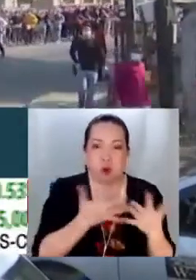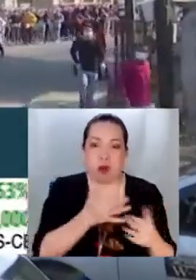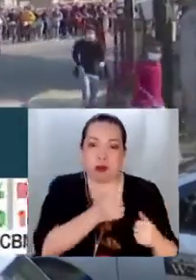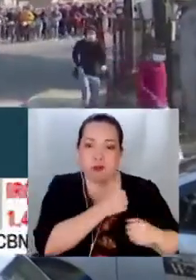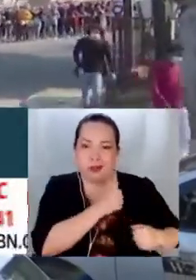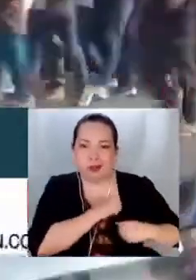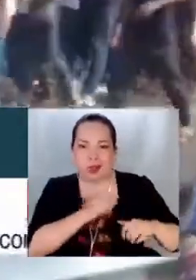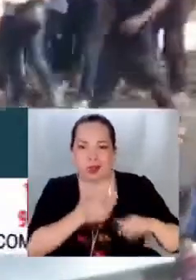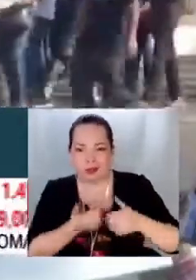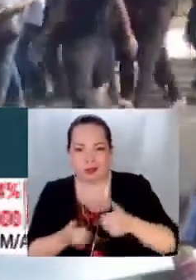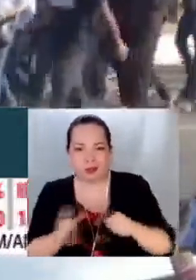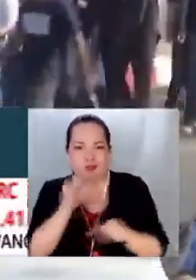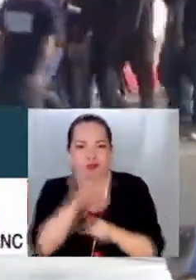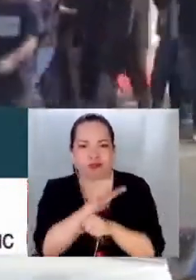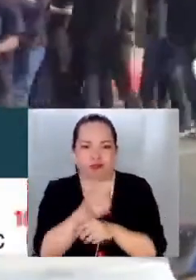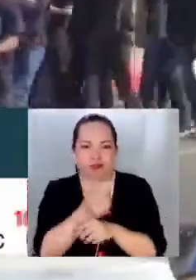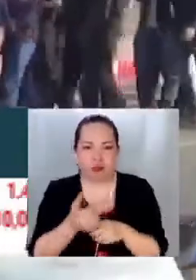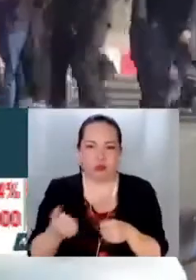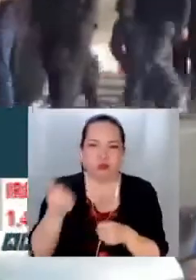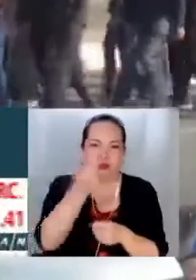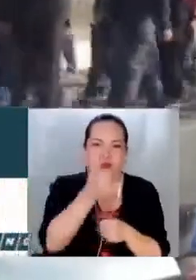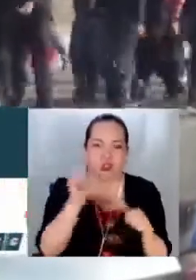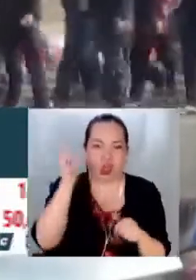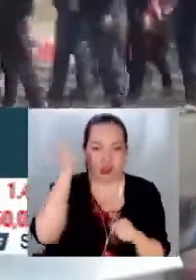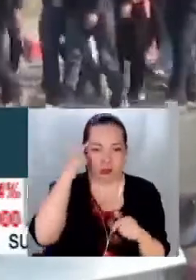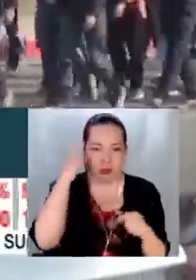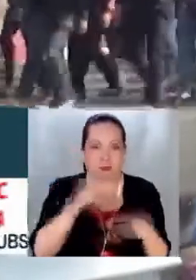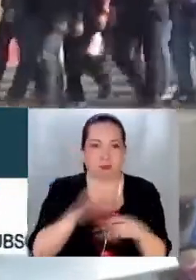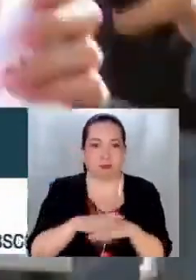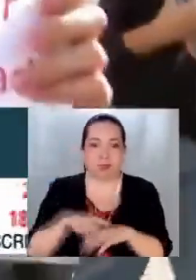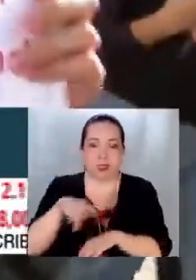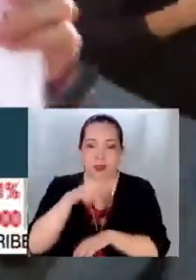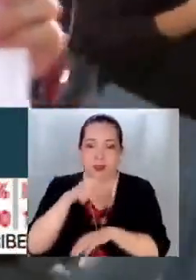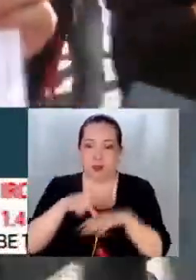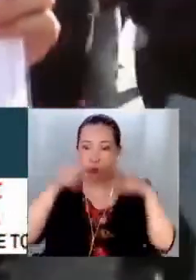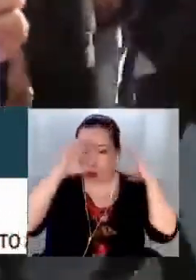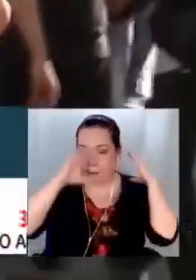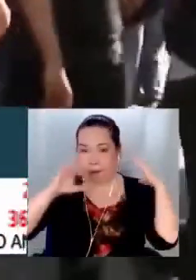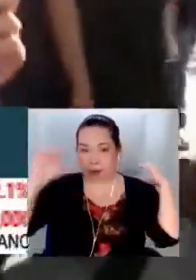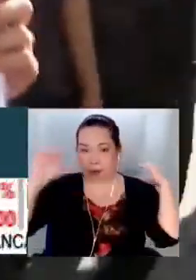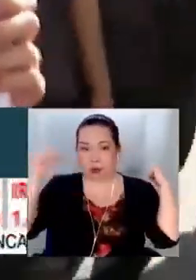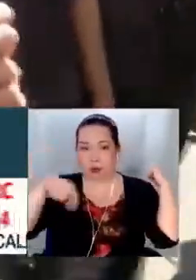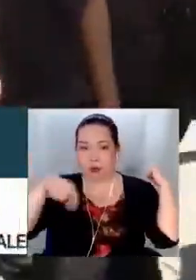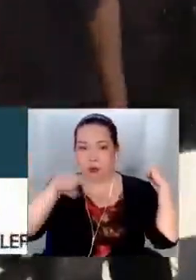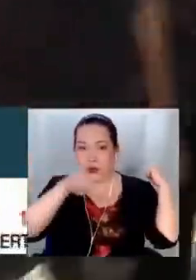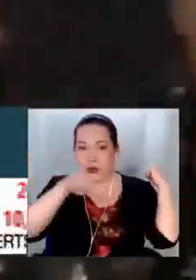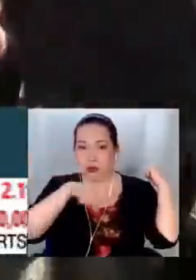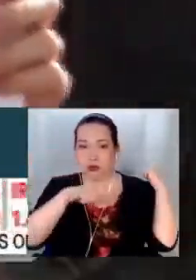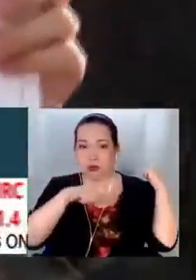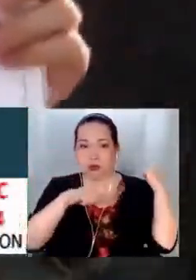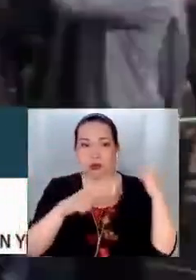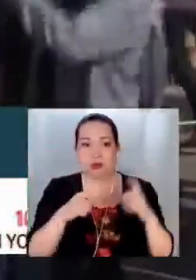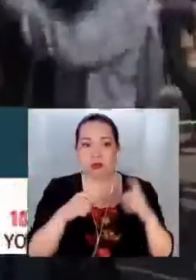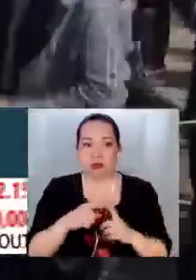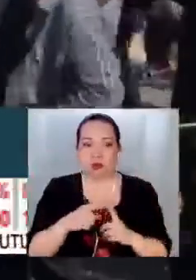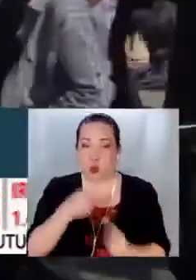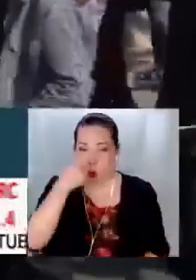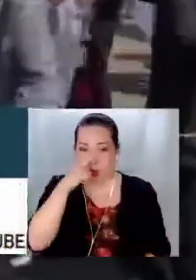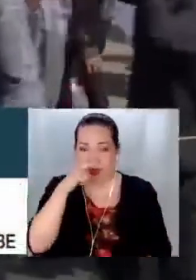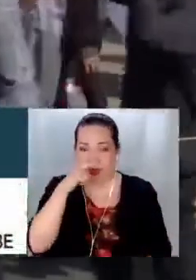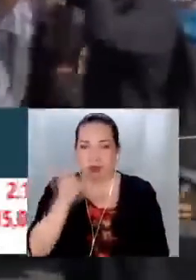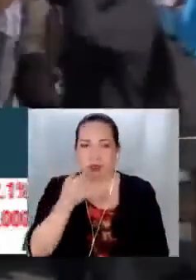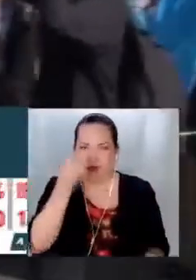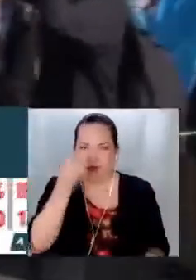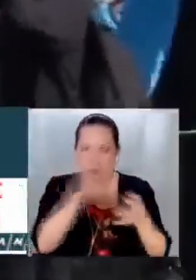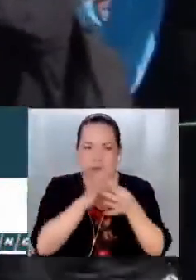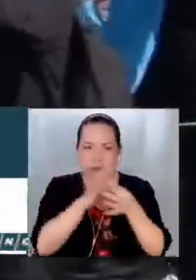intensify. Philippine Ambassador to Myanmar Eduardo Capunan Jr. says he is already coordinating with the Thai embassy